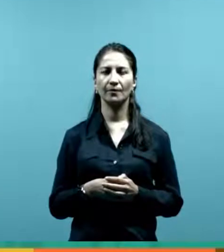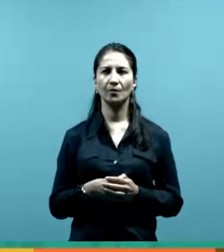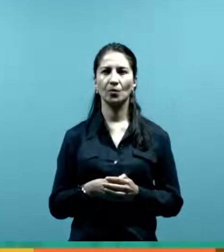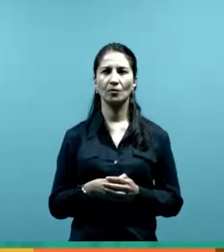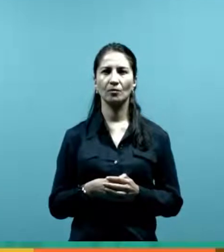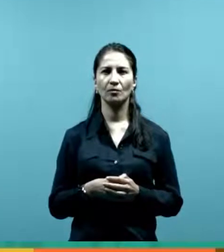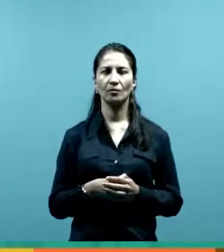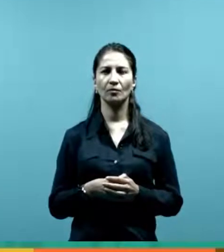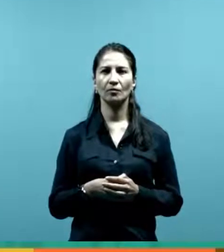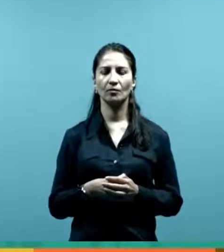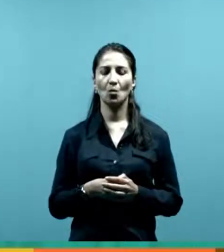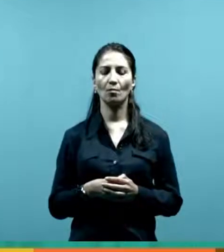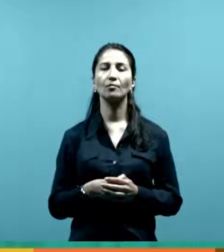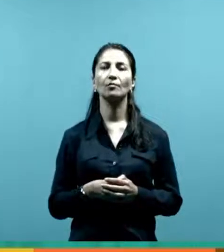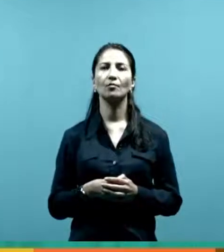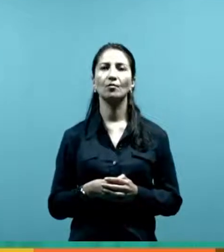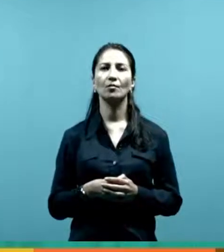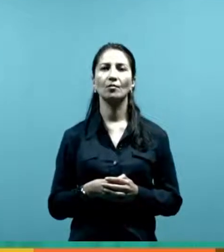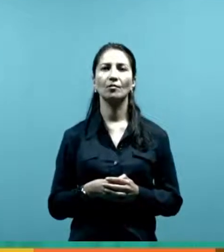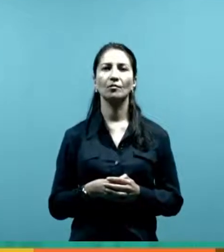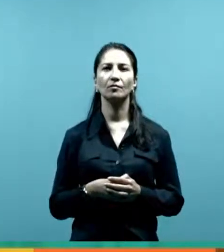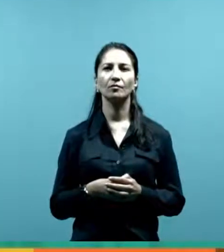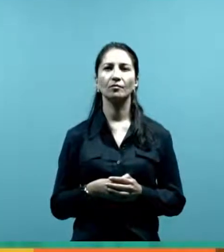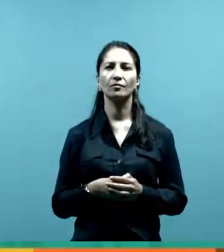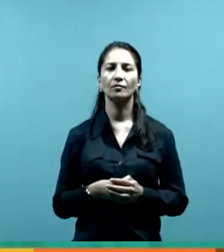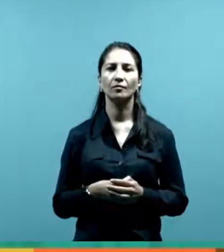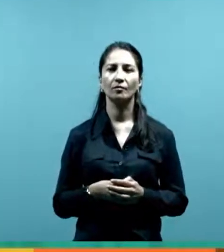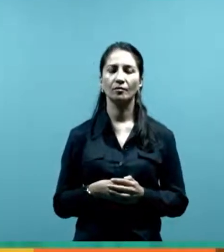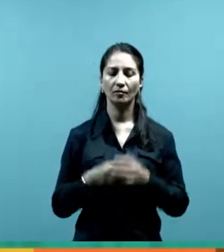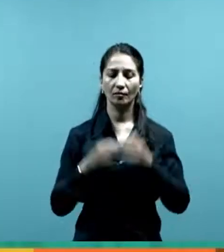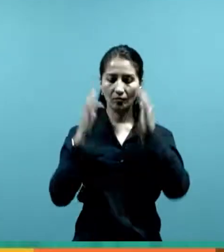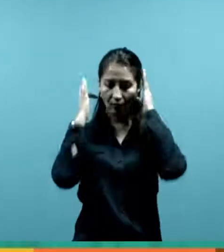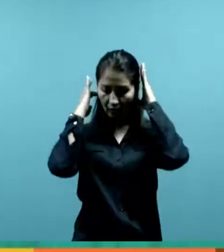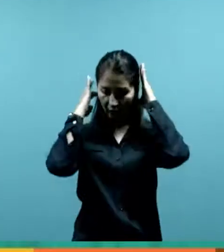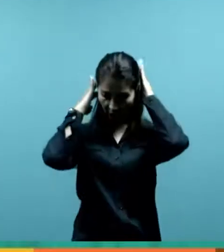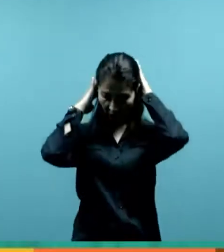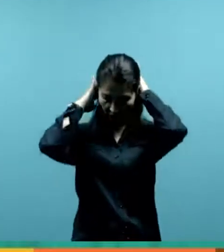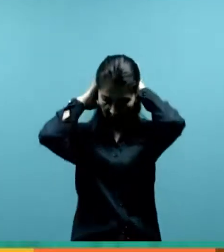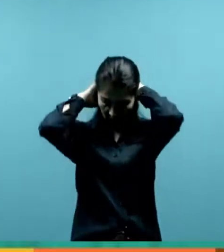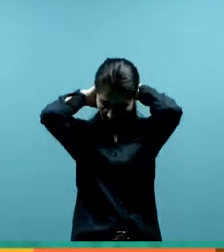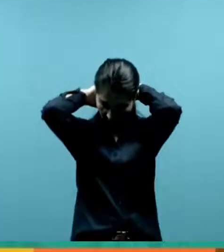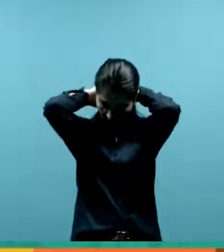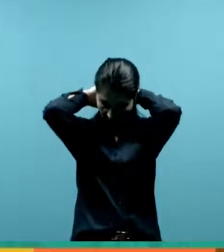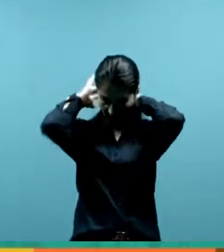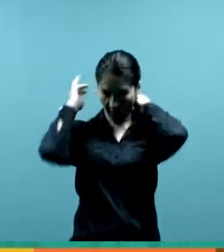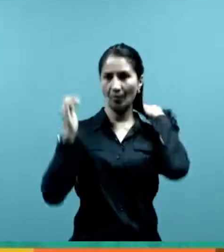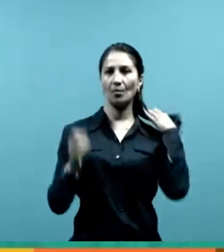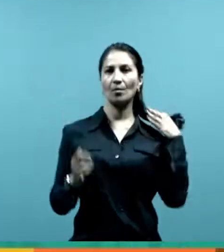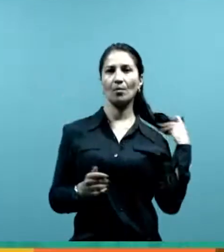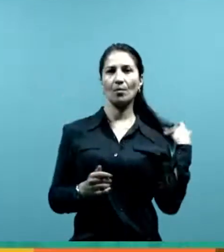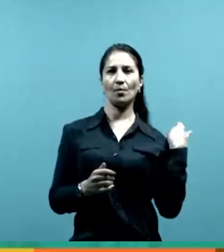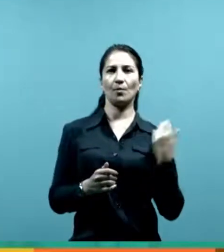will not be different to the reaction of other people. And again, when we talk about